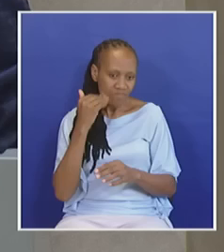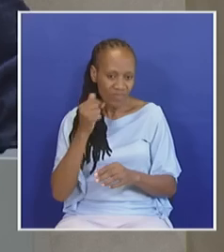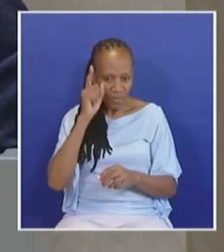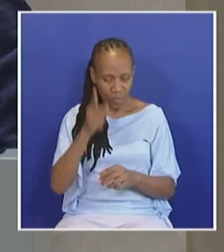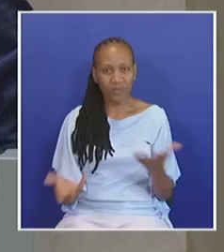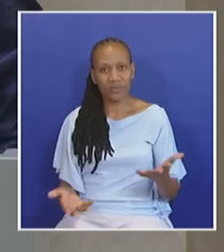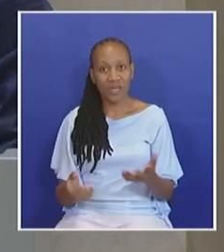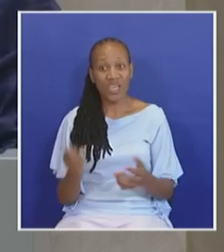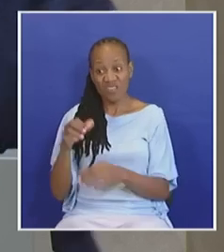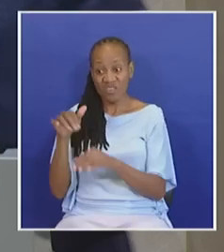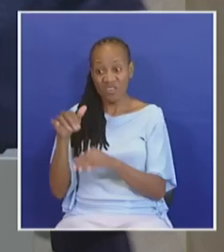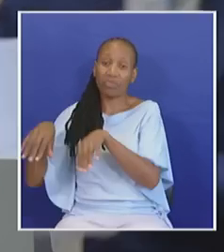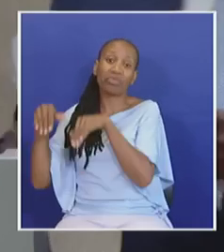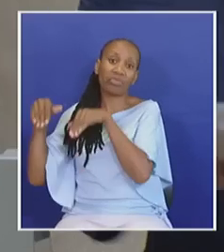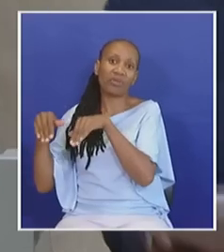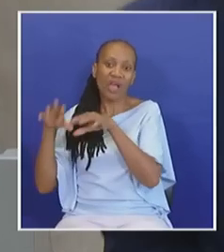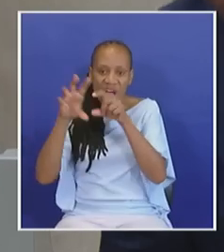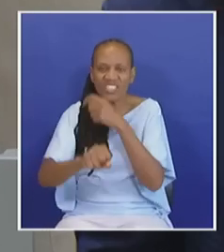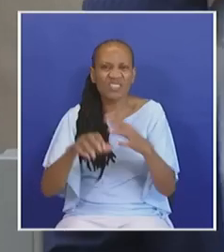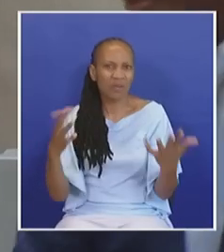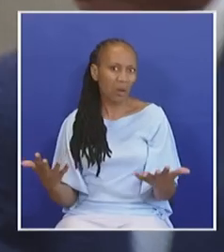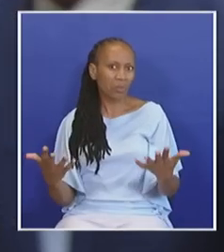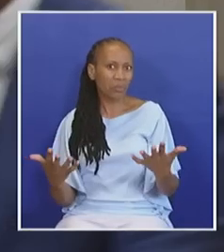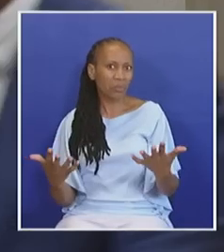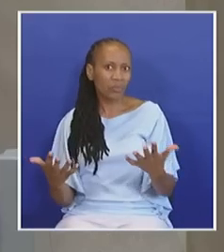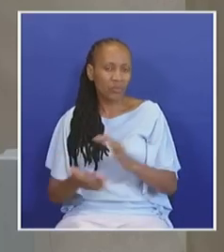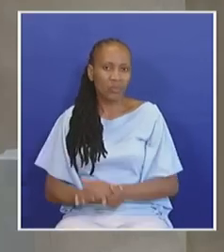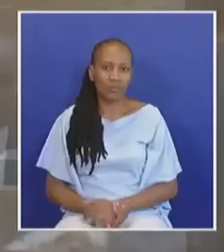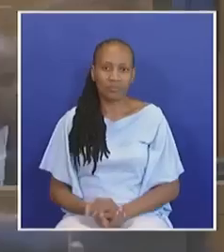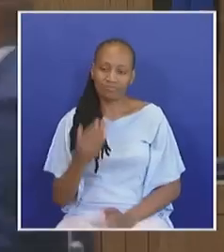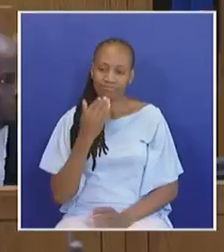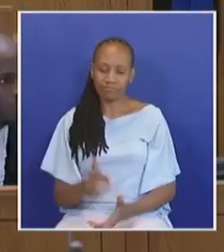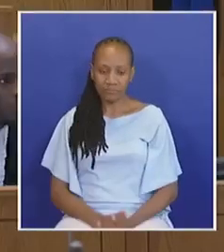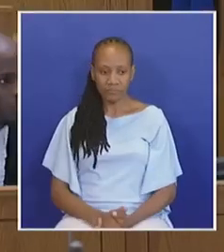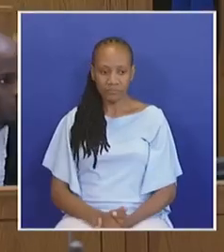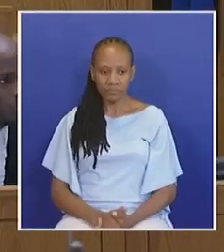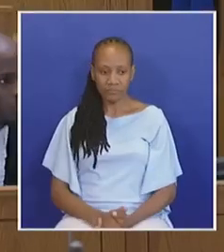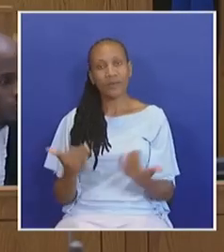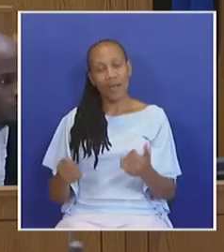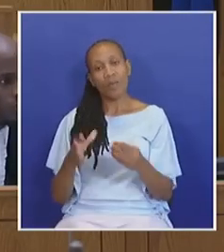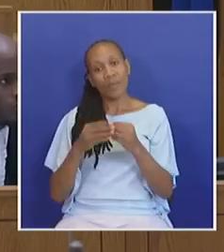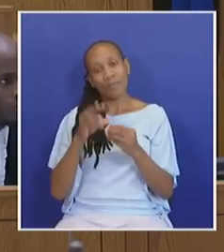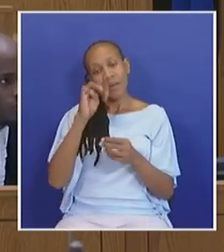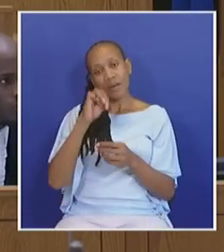kanjani uhlele khonile. Thank you, sir. The Honorable Mukosi.